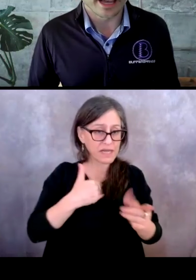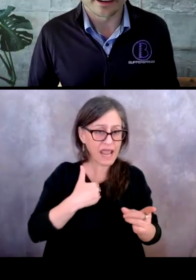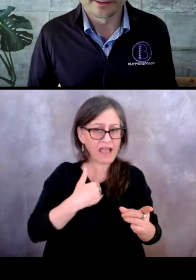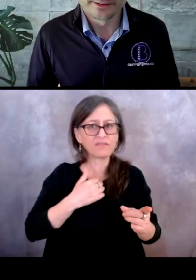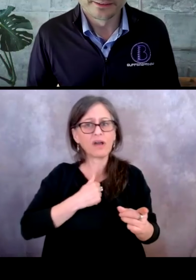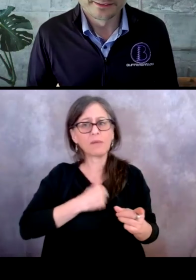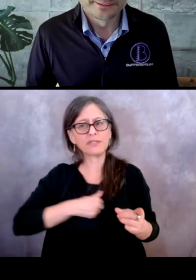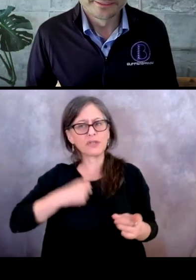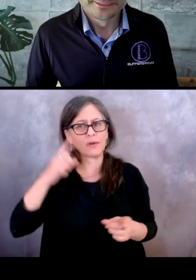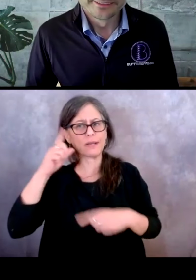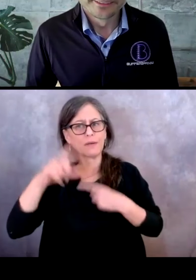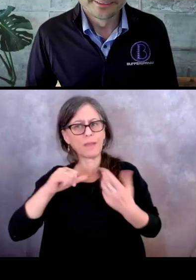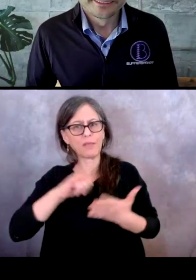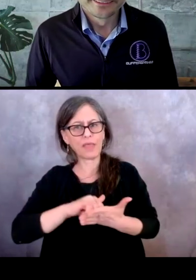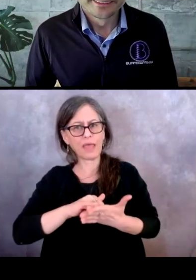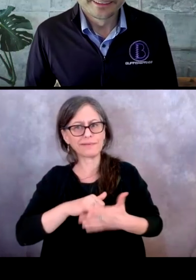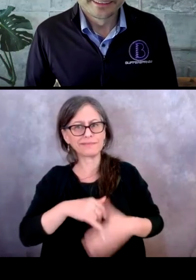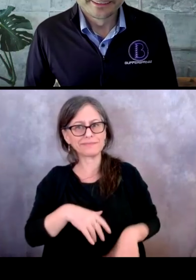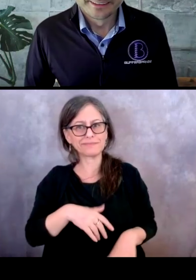to hear that.